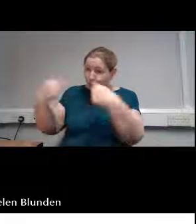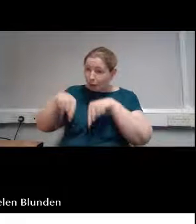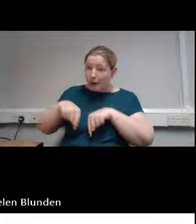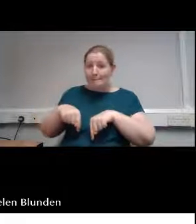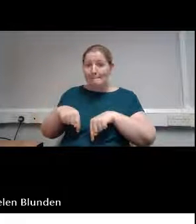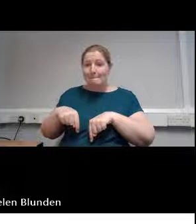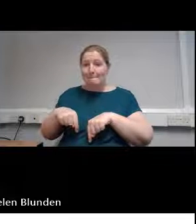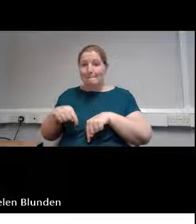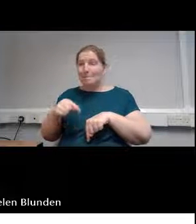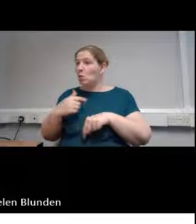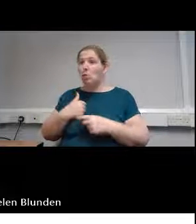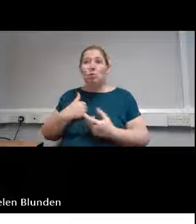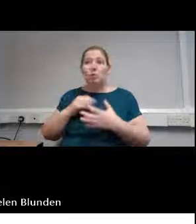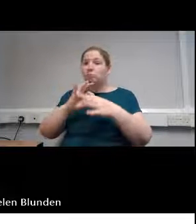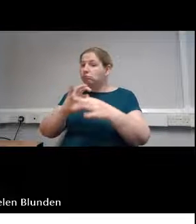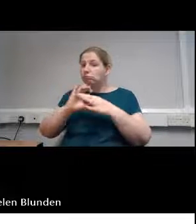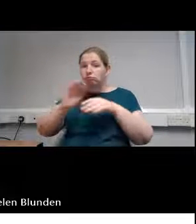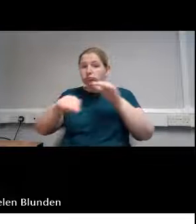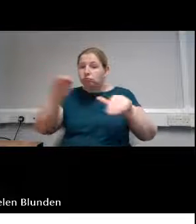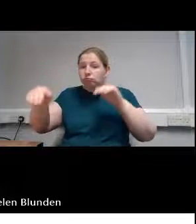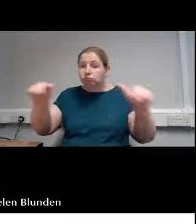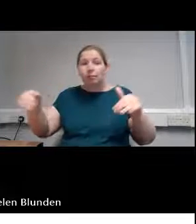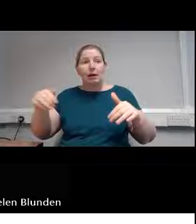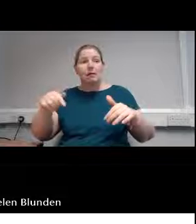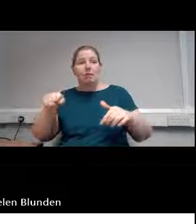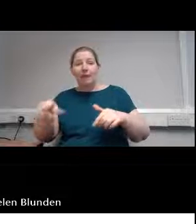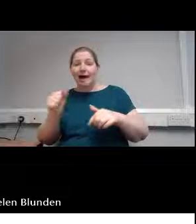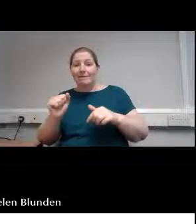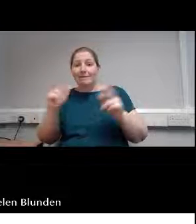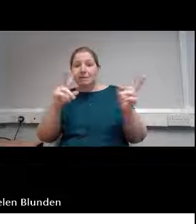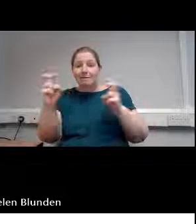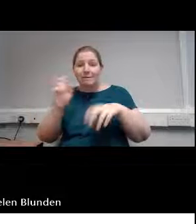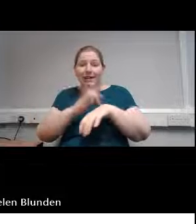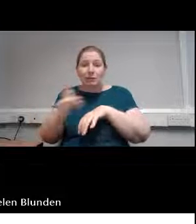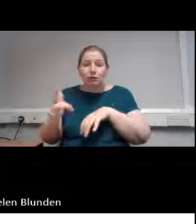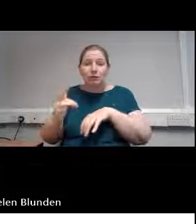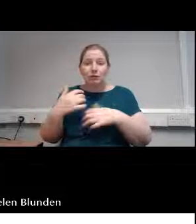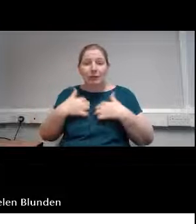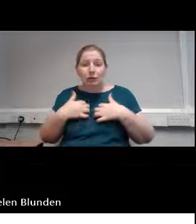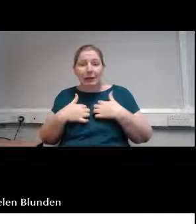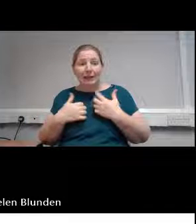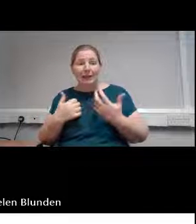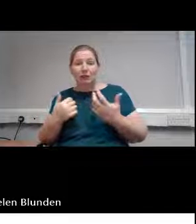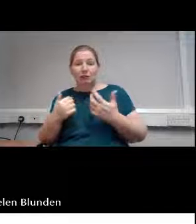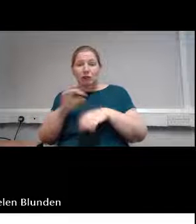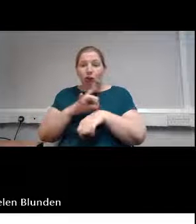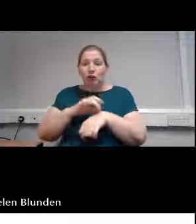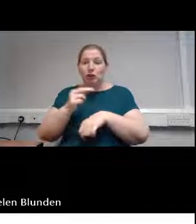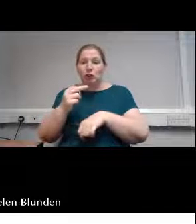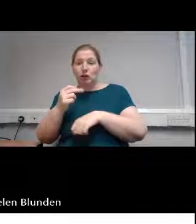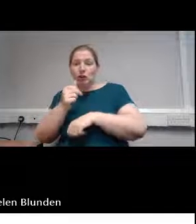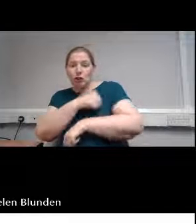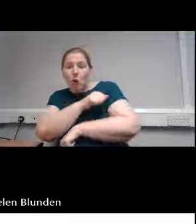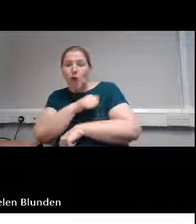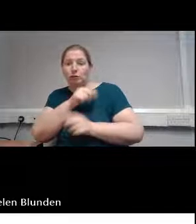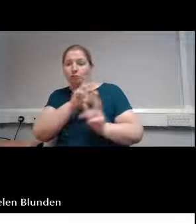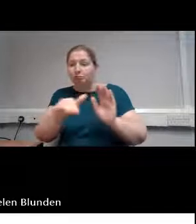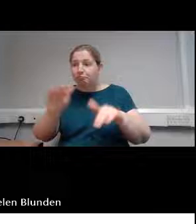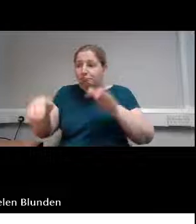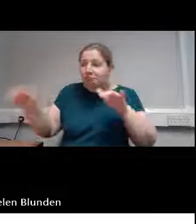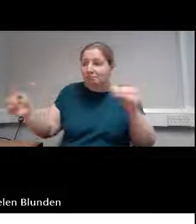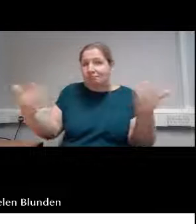reach out to anybody who's got an interest in pain, our healthcare professionals across the Derbyshire system, and we also invite